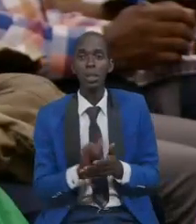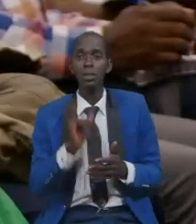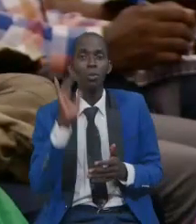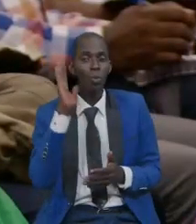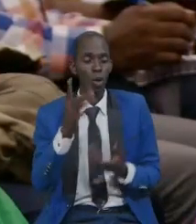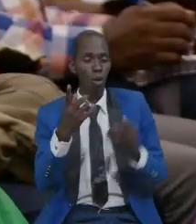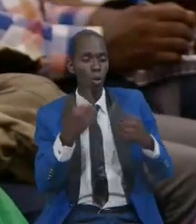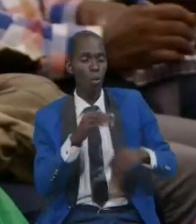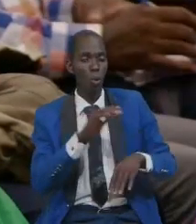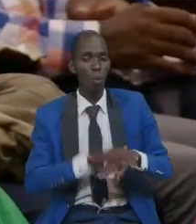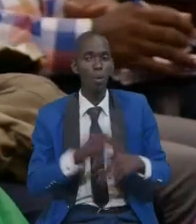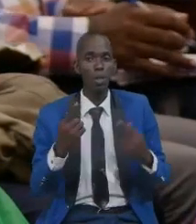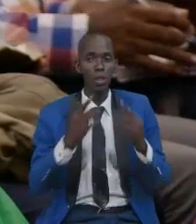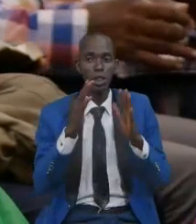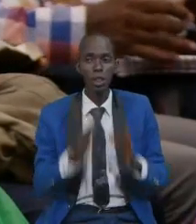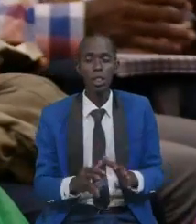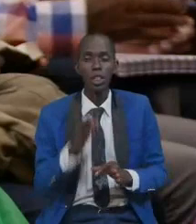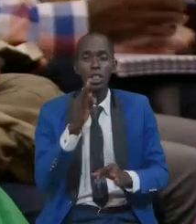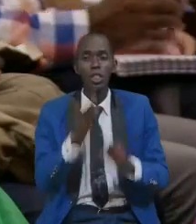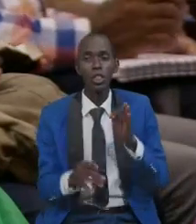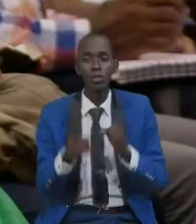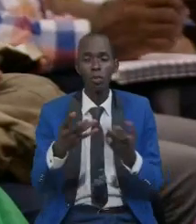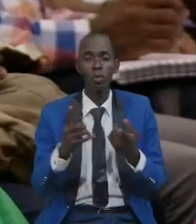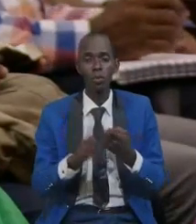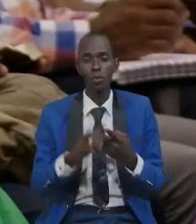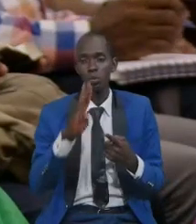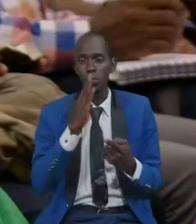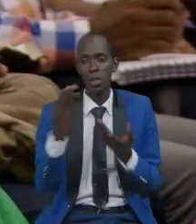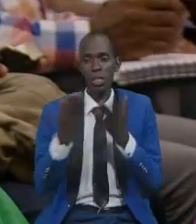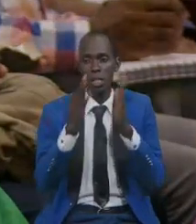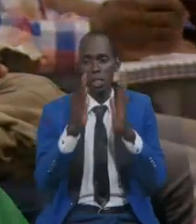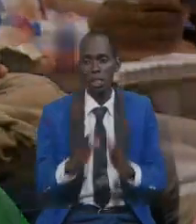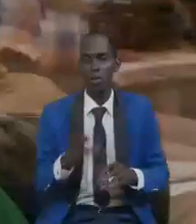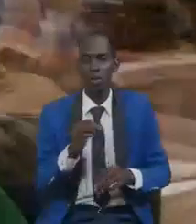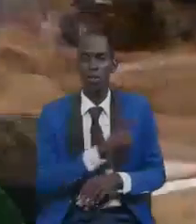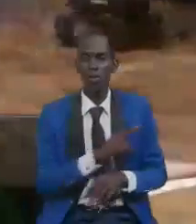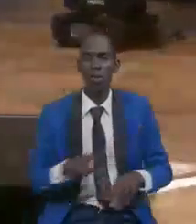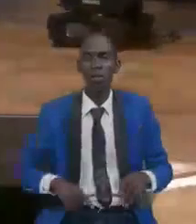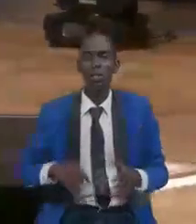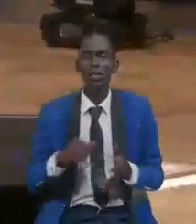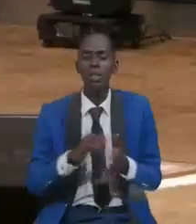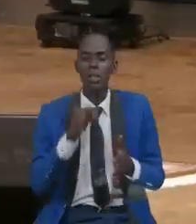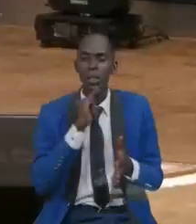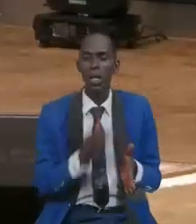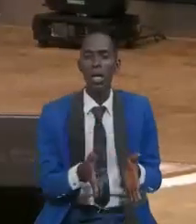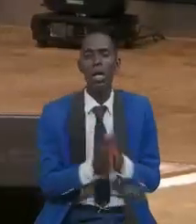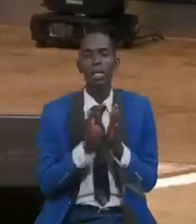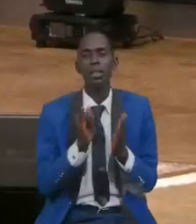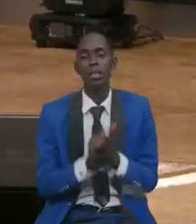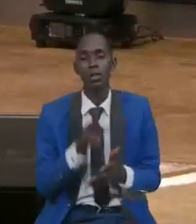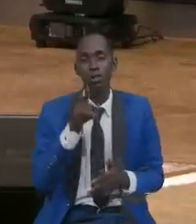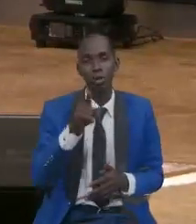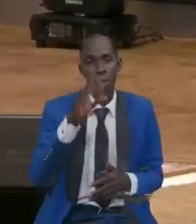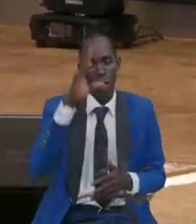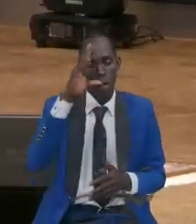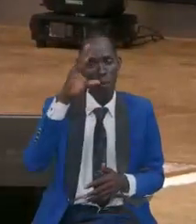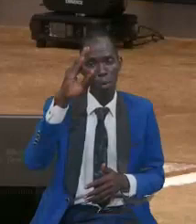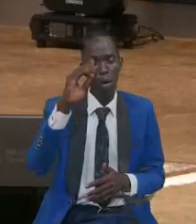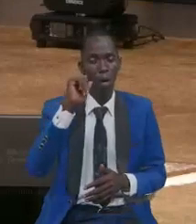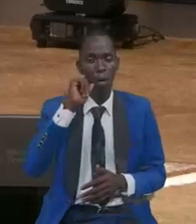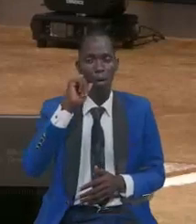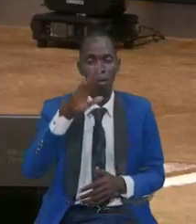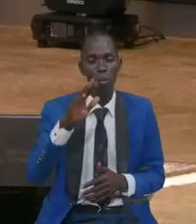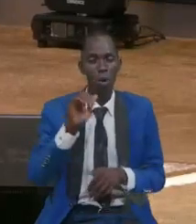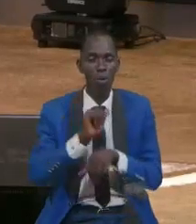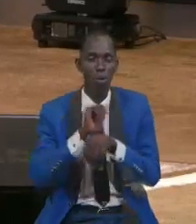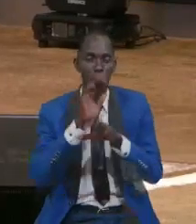If you're going to be the messenger of the Lord, it is required that a man, a woman, a worker, a